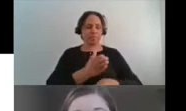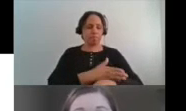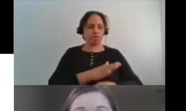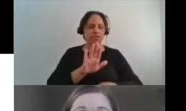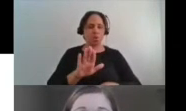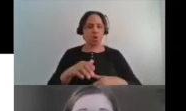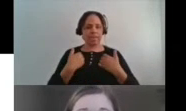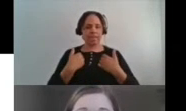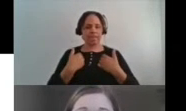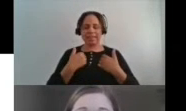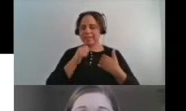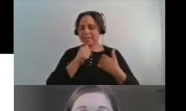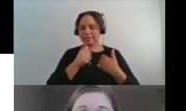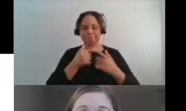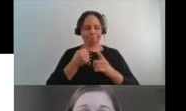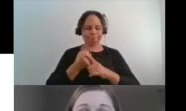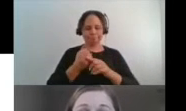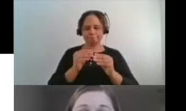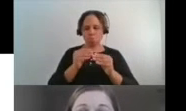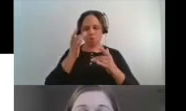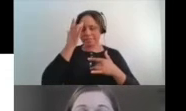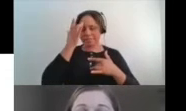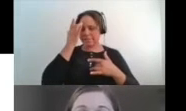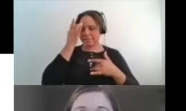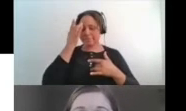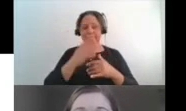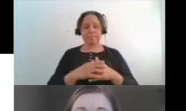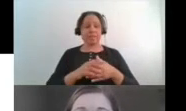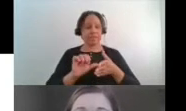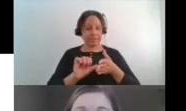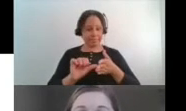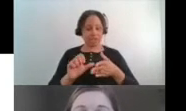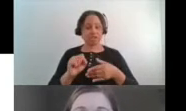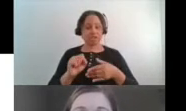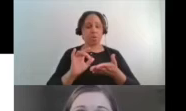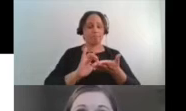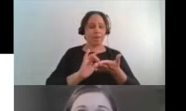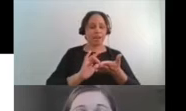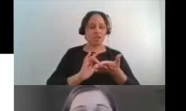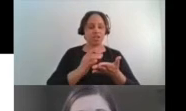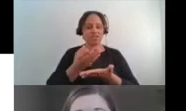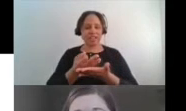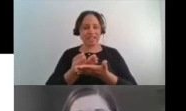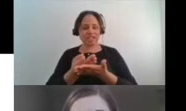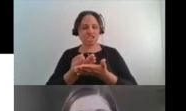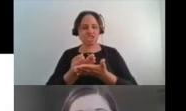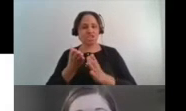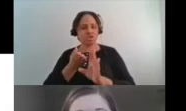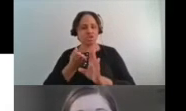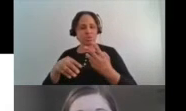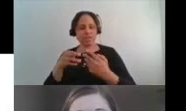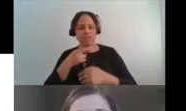sicker. It is a major surgery, so there are medical, psychosocial, and financial risks, and so our job is to educate you on